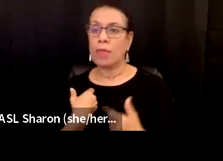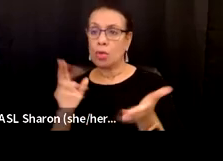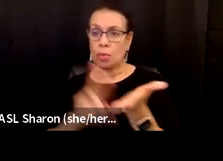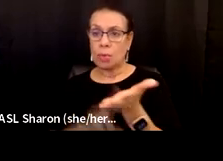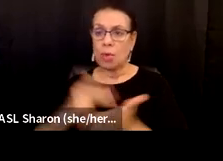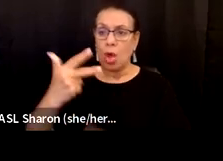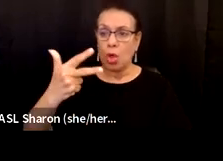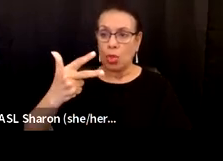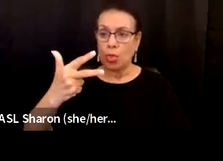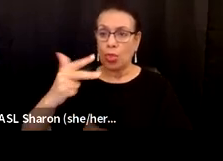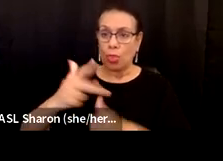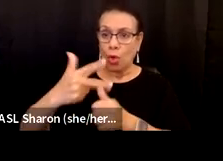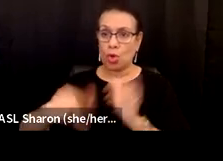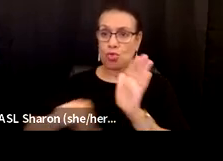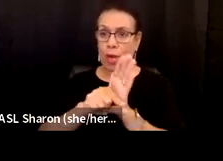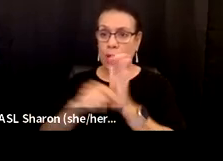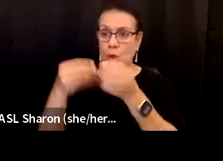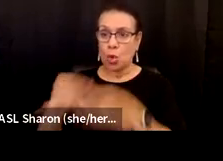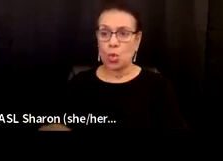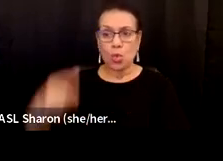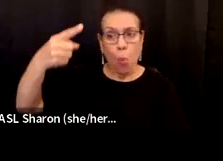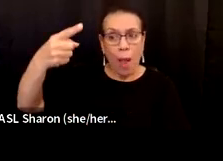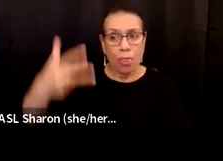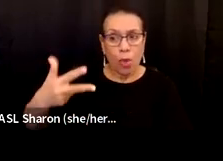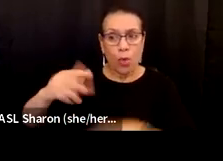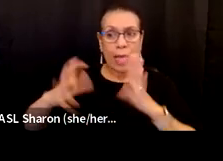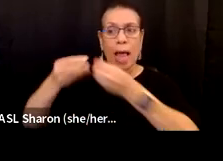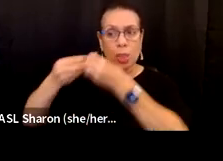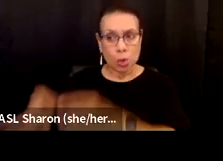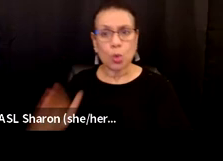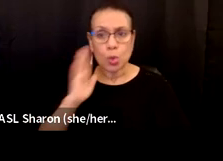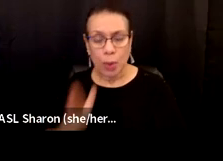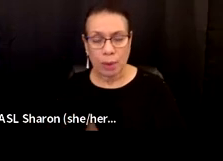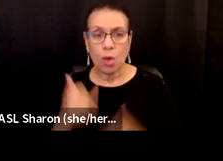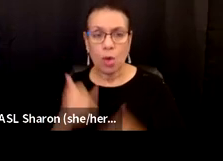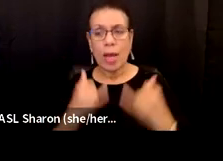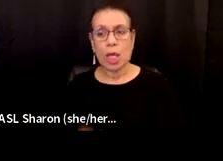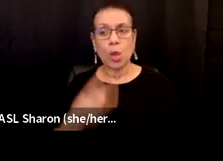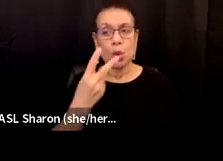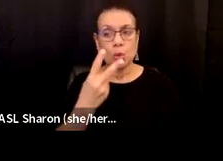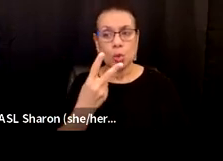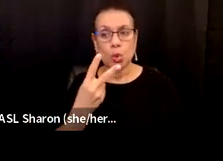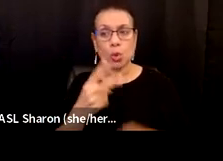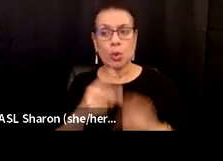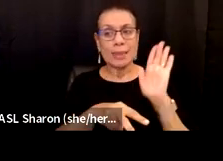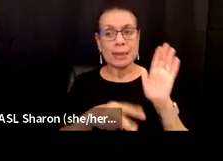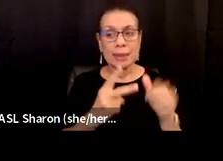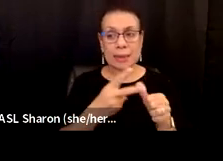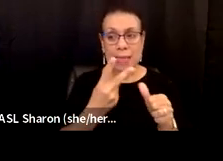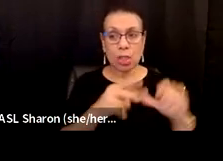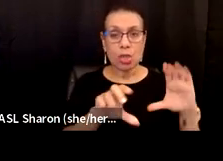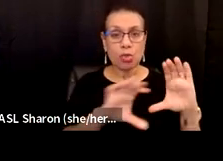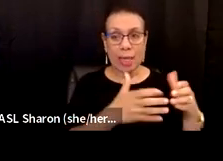grade and they would be losing one third grade class currently they have two second grade classrooms that have 11 kids